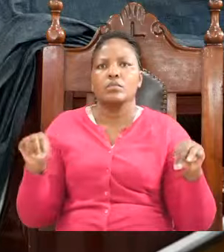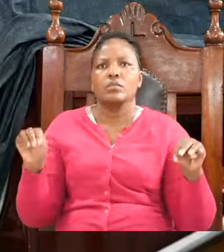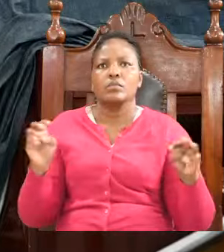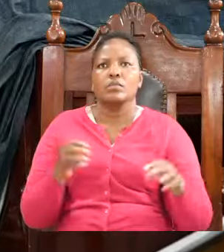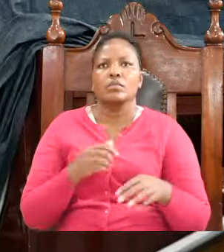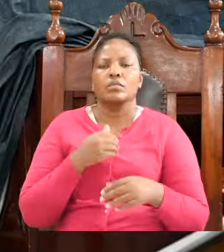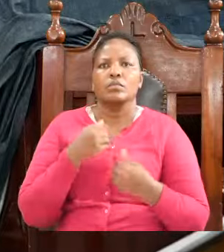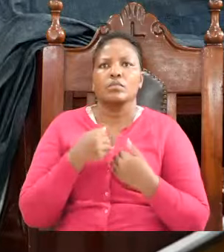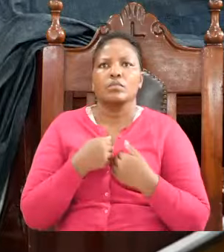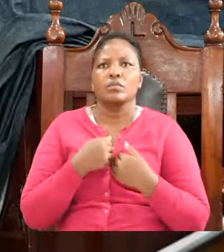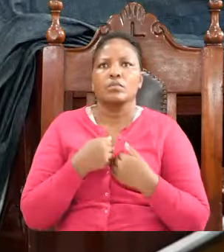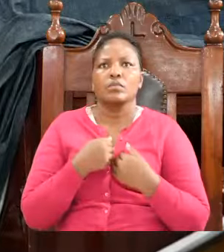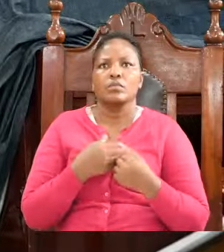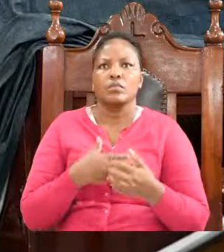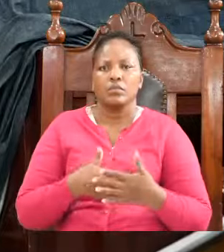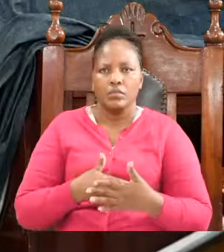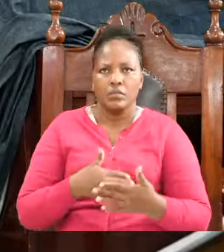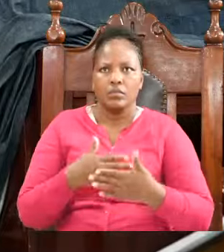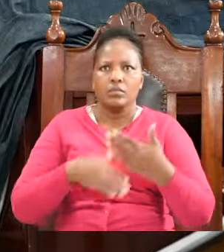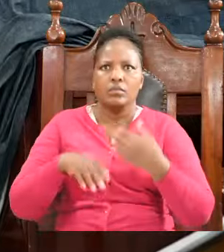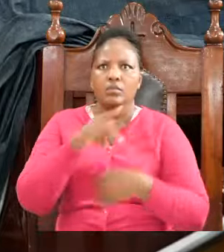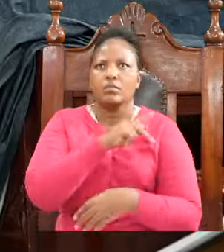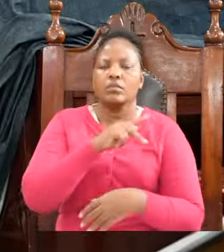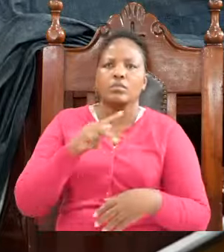I'm working for the kingdom.